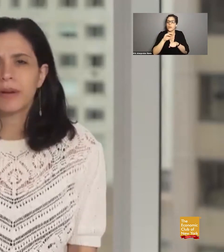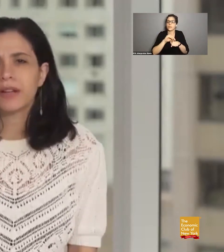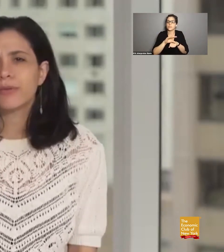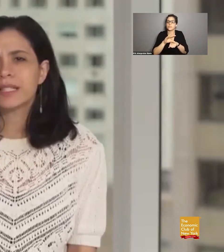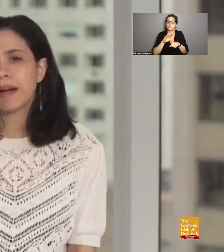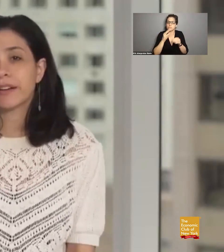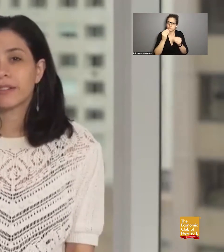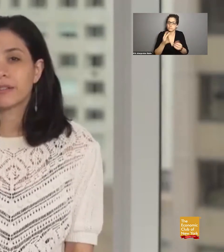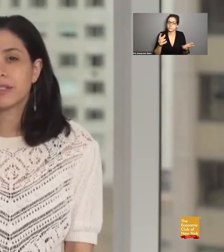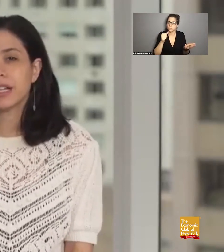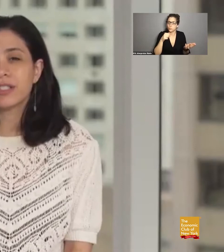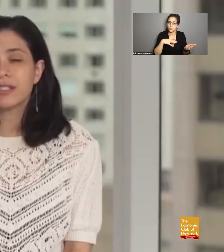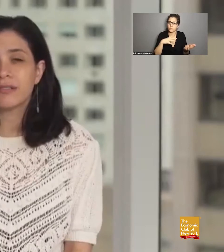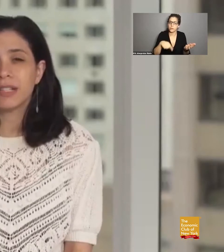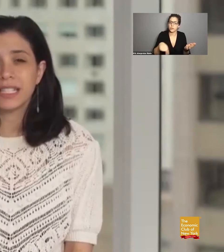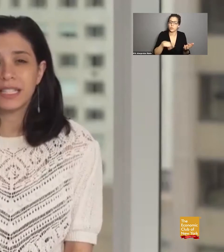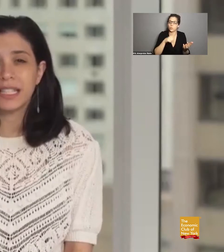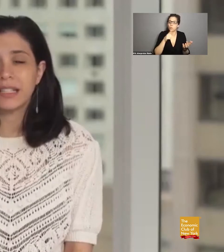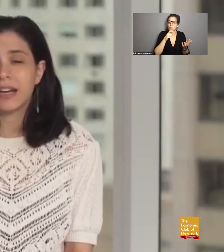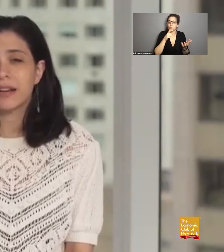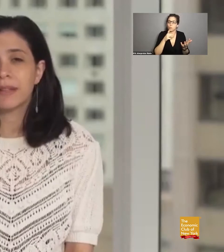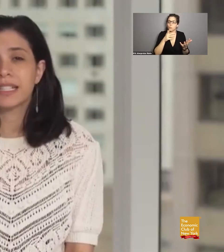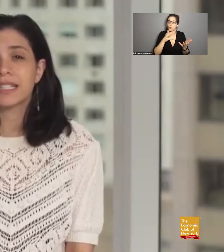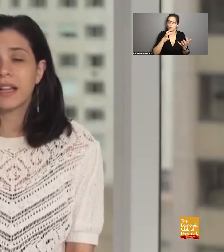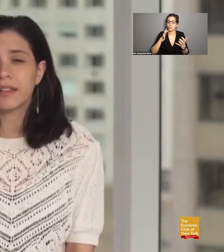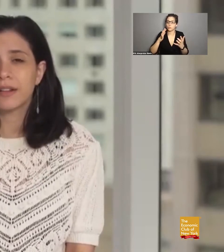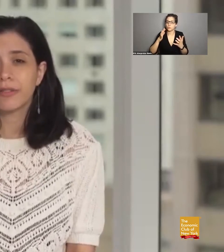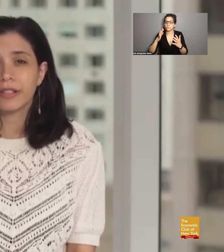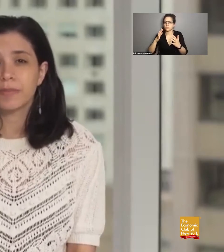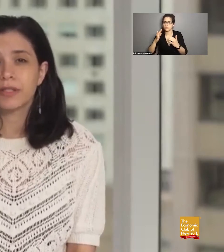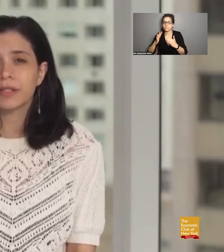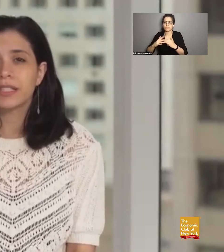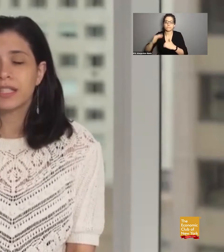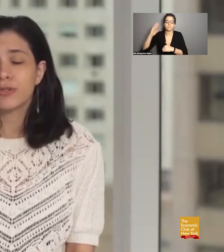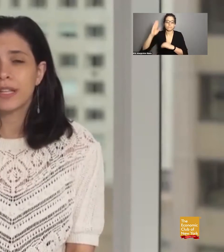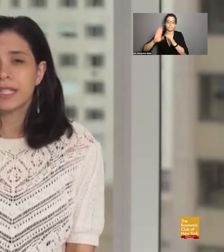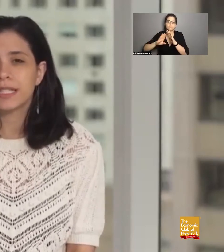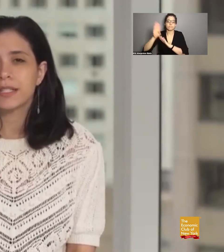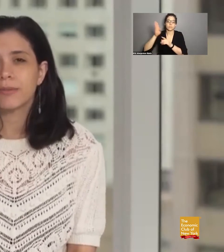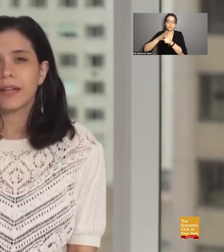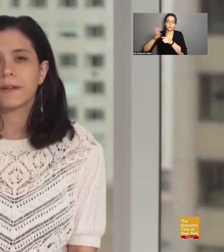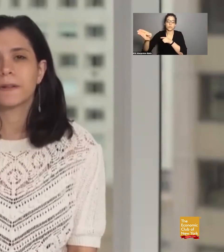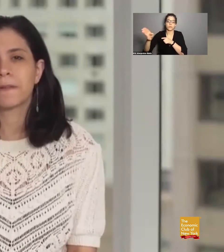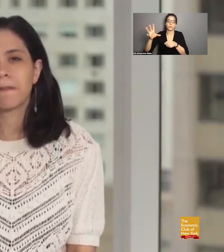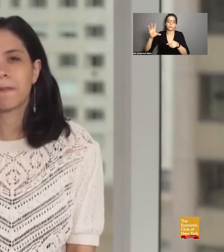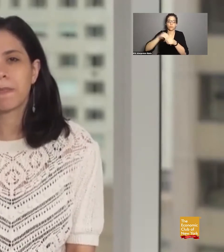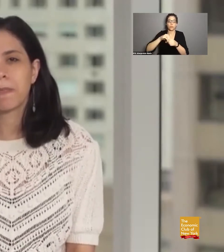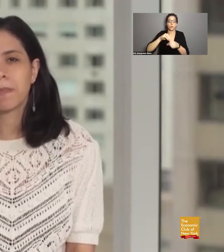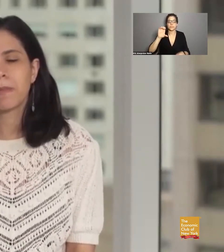give to women who aspire not just to exceed and excel in their careers, but to really to join the C-suite?